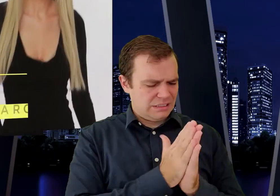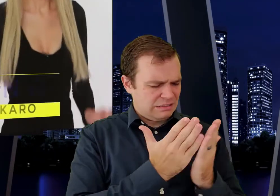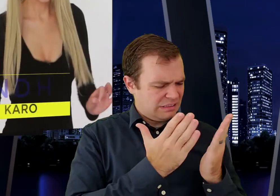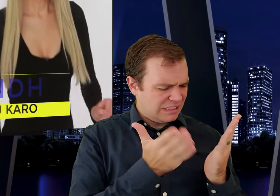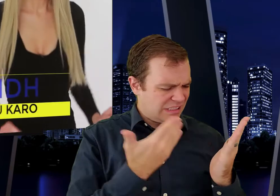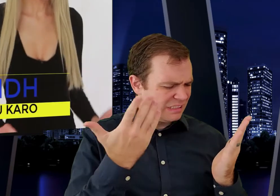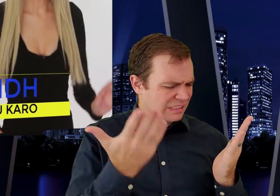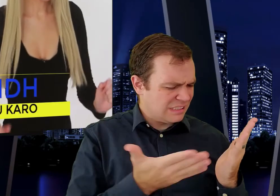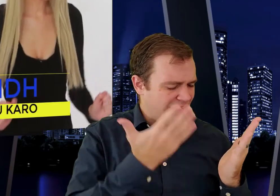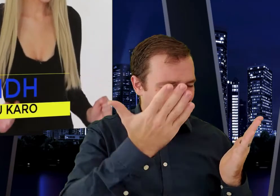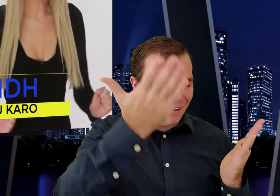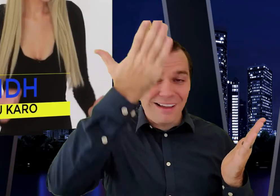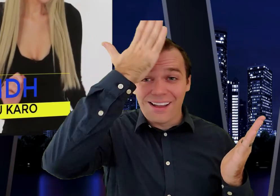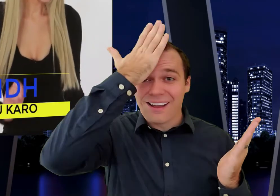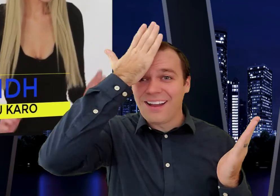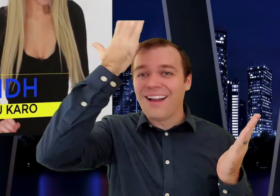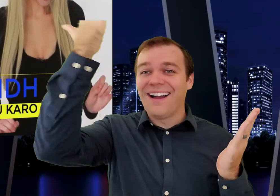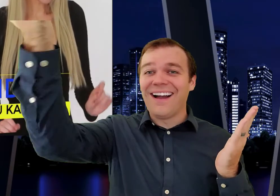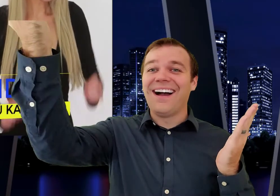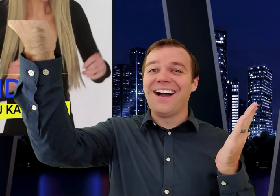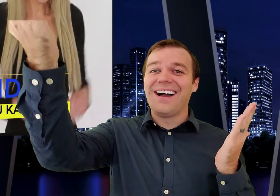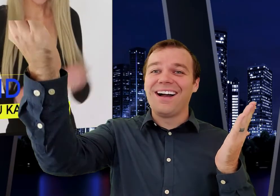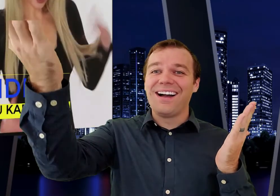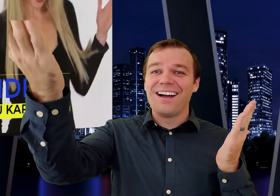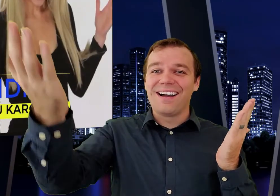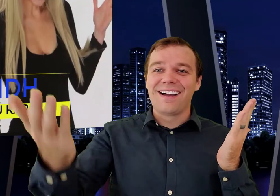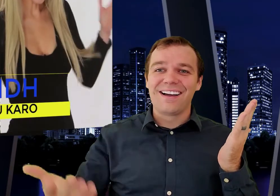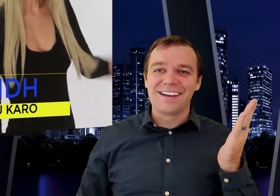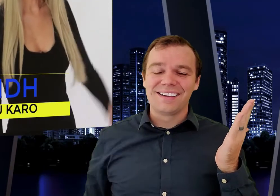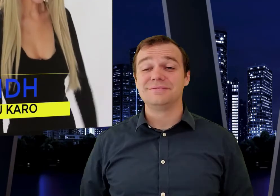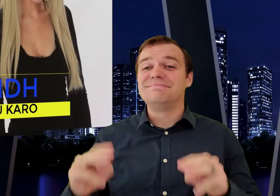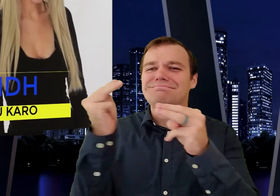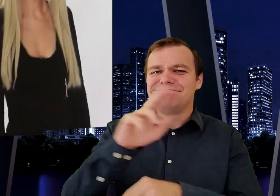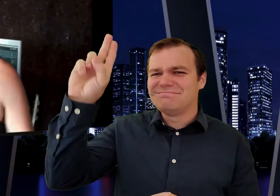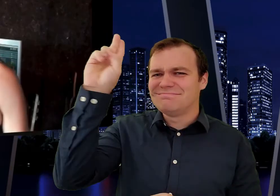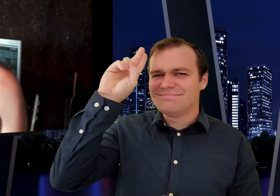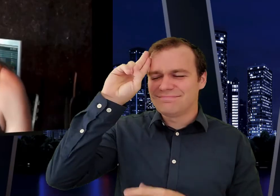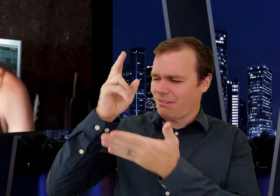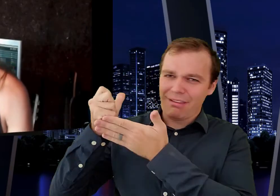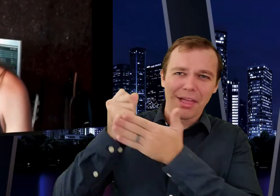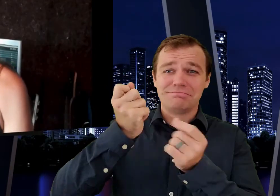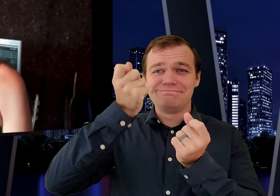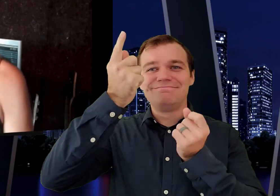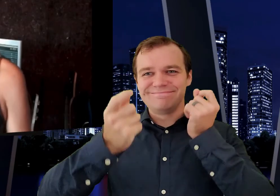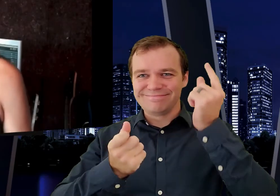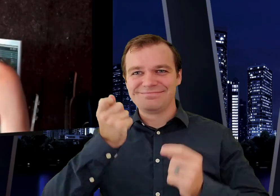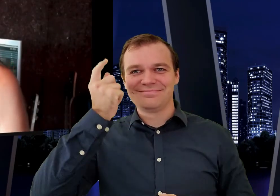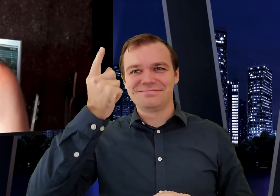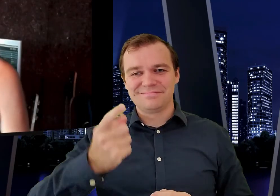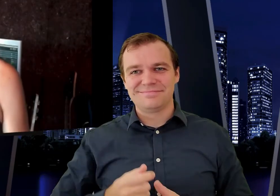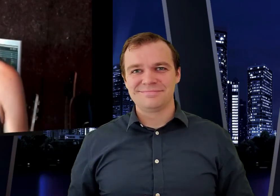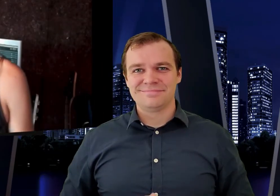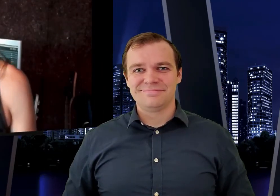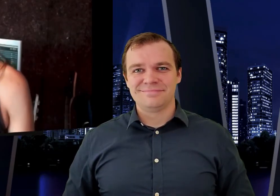easy. Rata banat samajhna shuru karo. Math Uncle makes math easy.